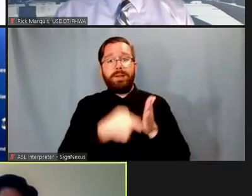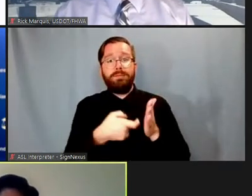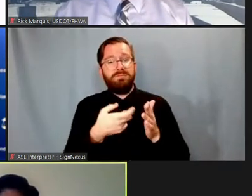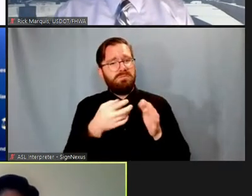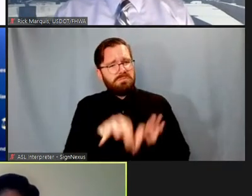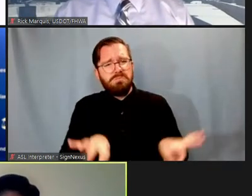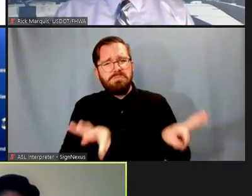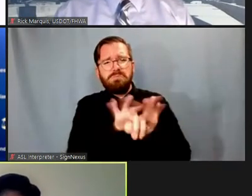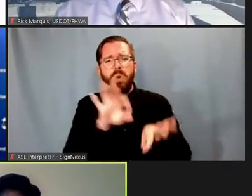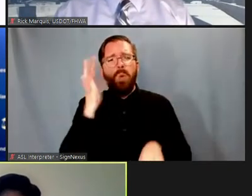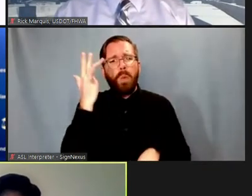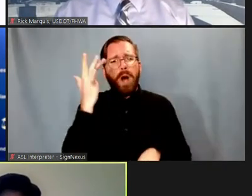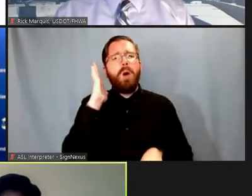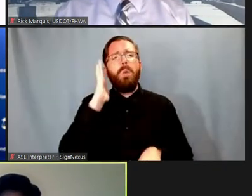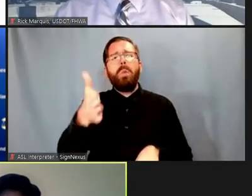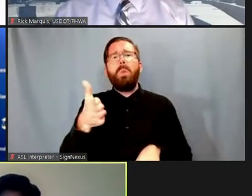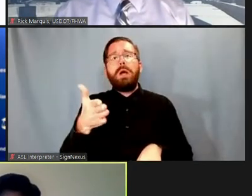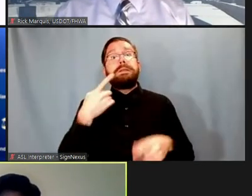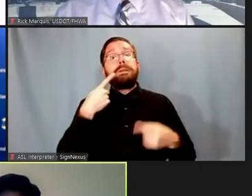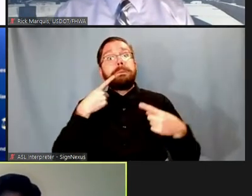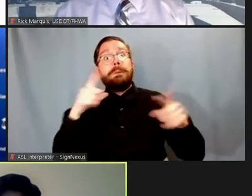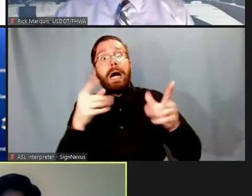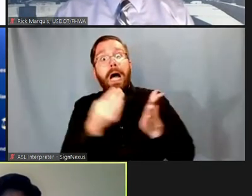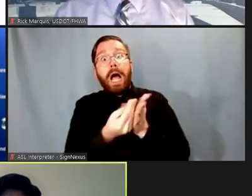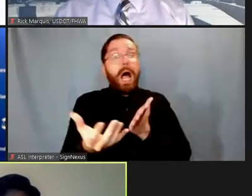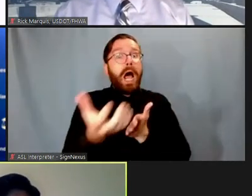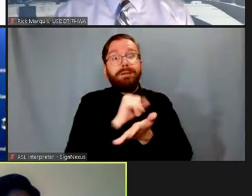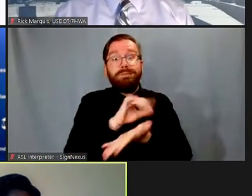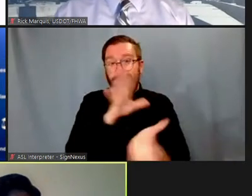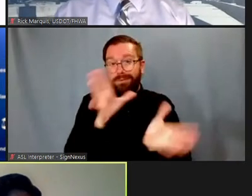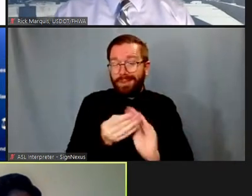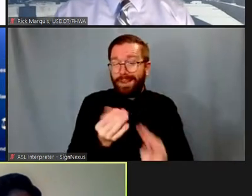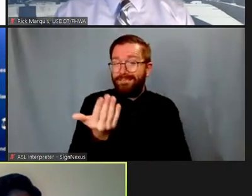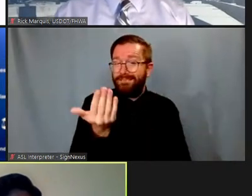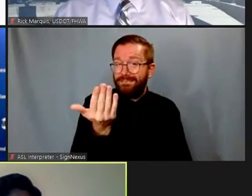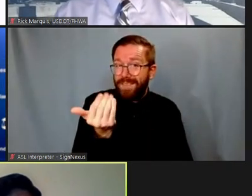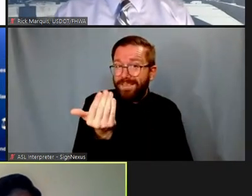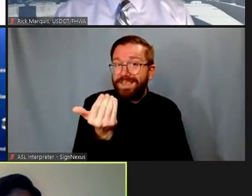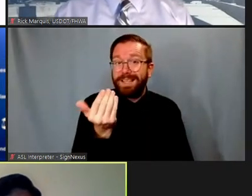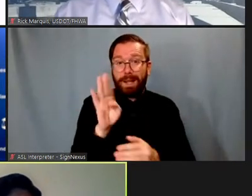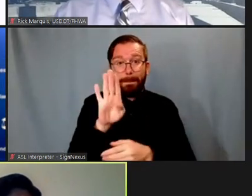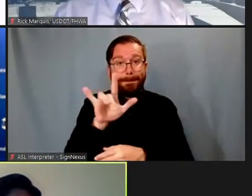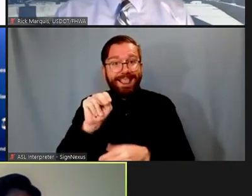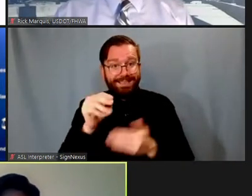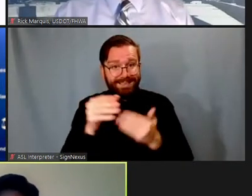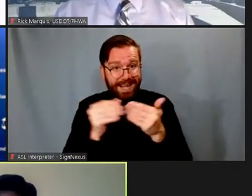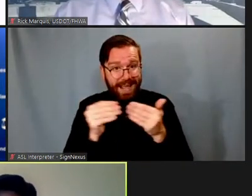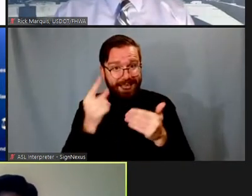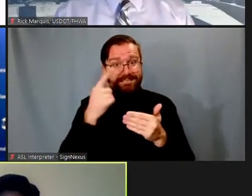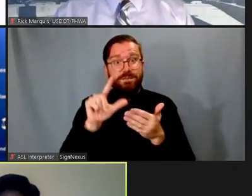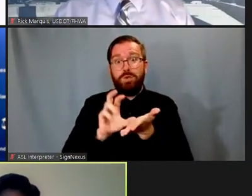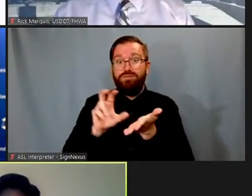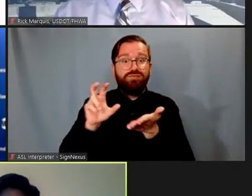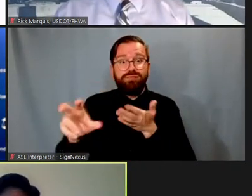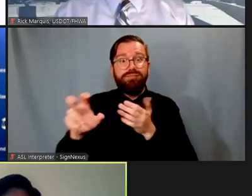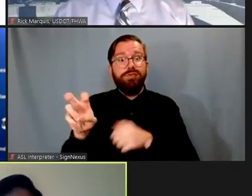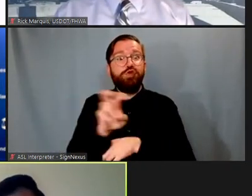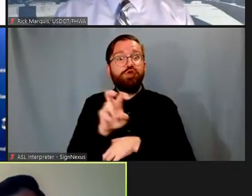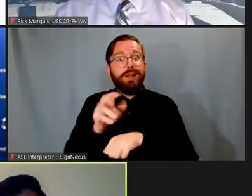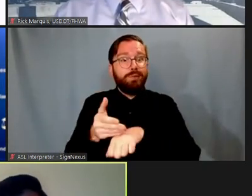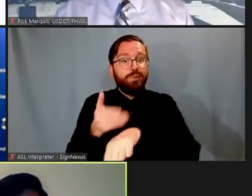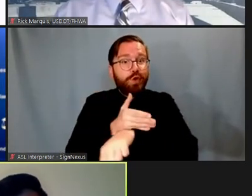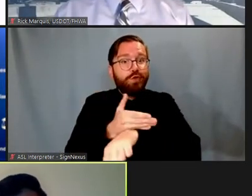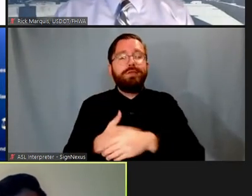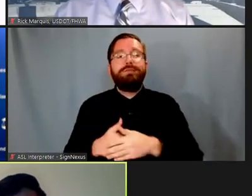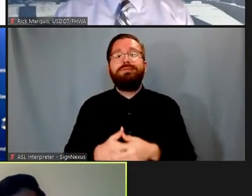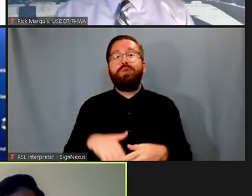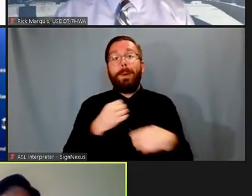15 billion for capital improvements to our transit system these improvements in addition to reduced car traffic to begin with will make transit